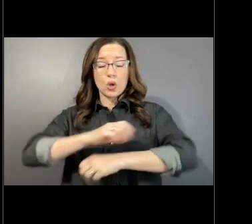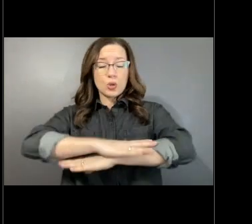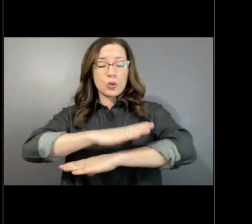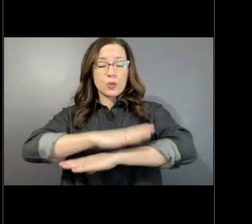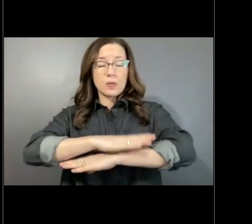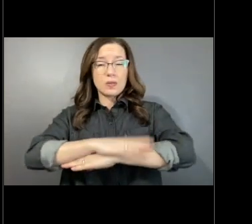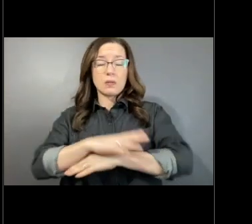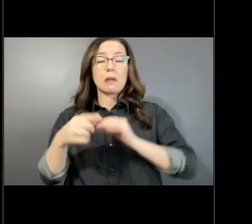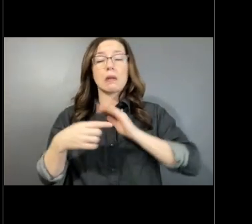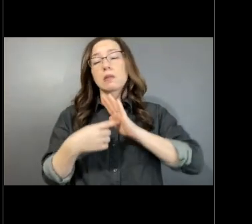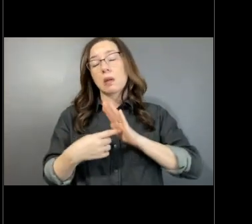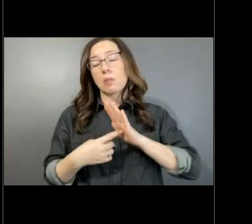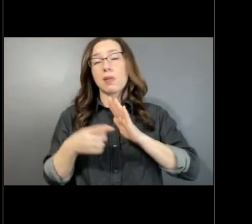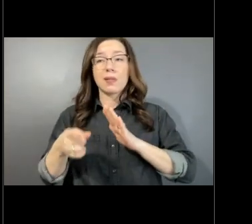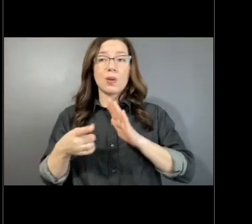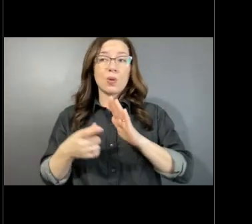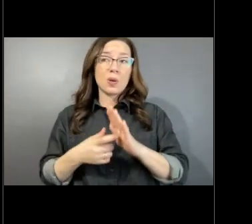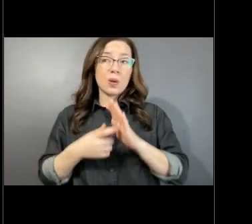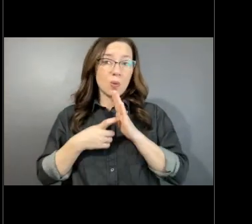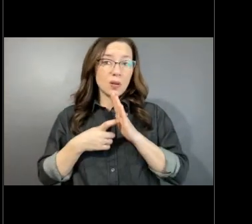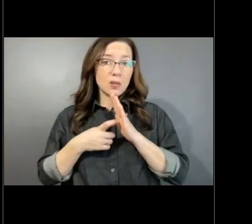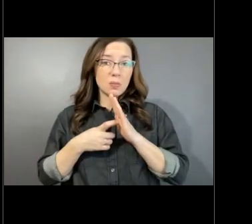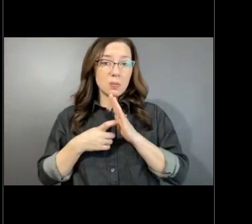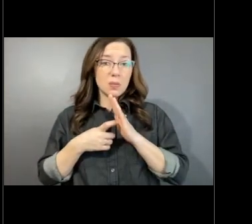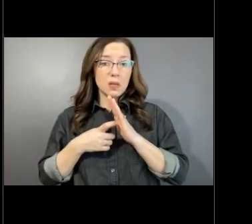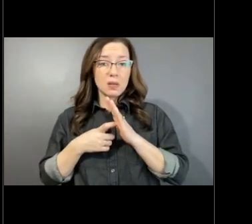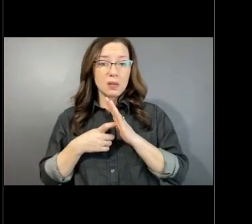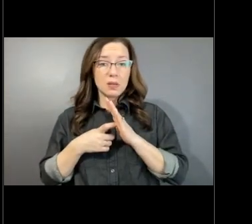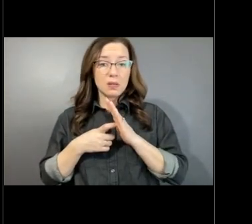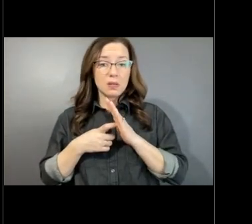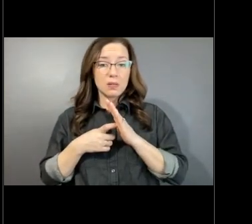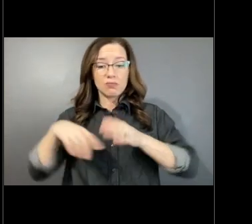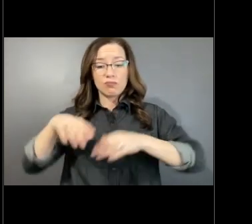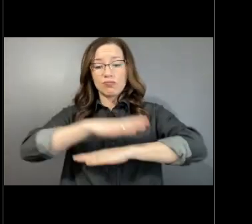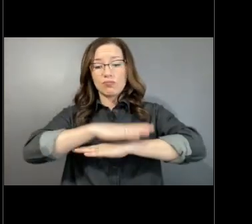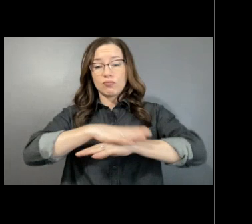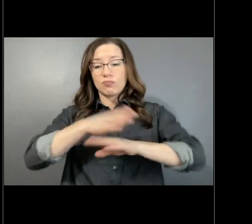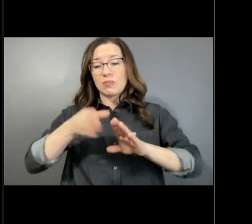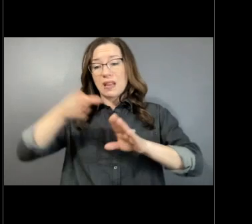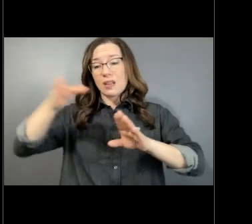i.e., are they required to be directly next to the cooktop?